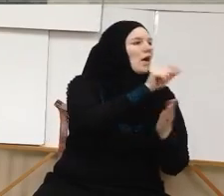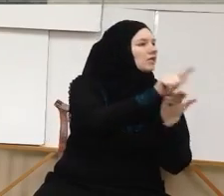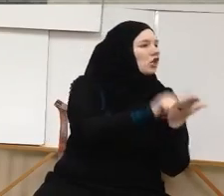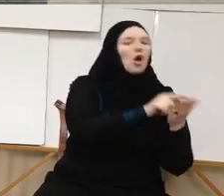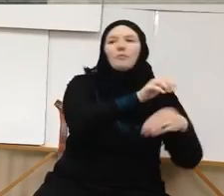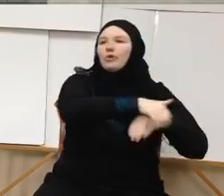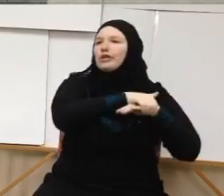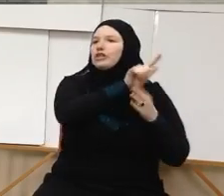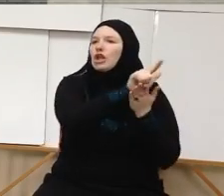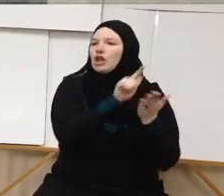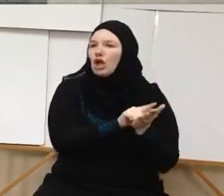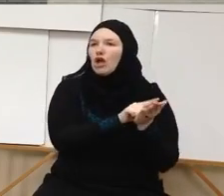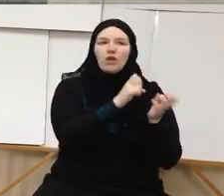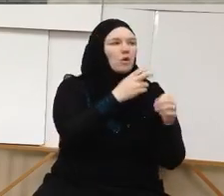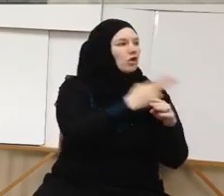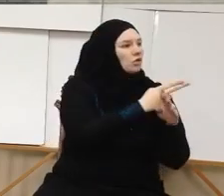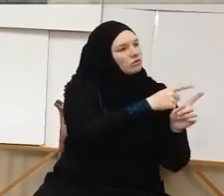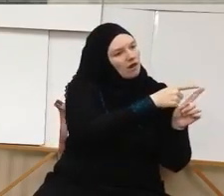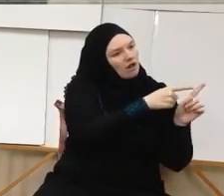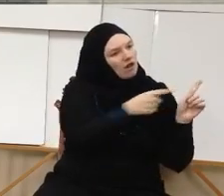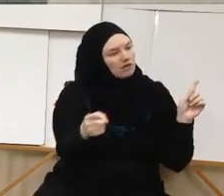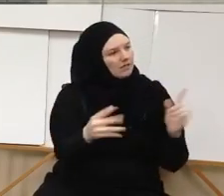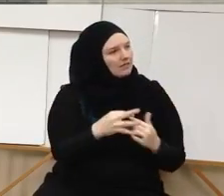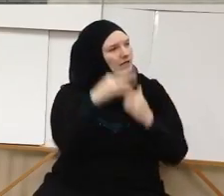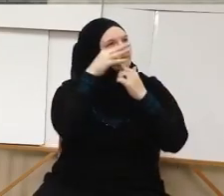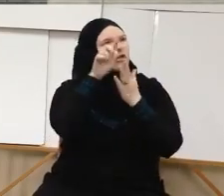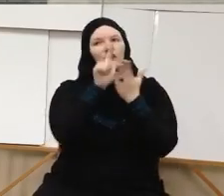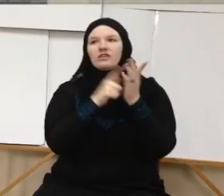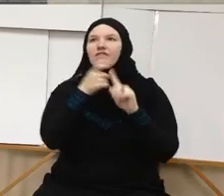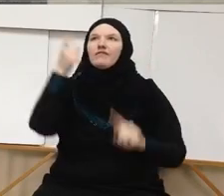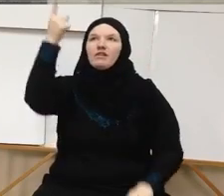and all laws except the laws of Allah subhanahu wa ta'ala?